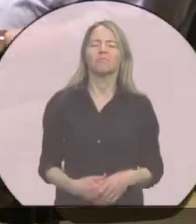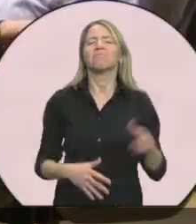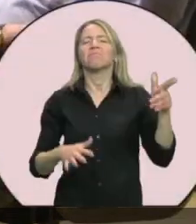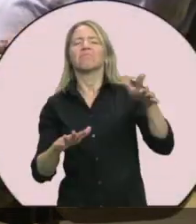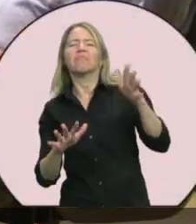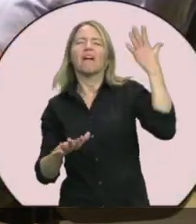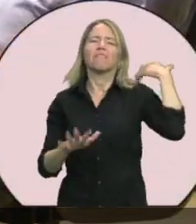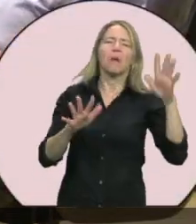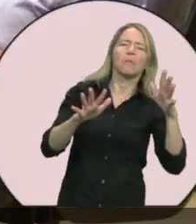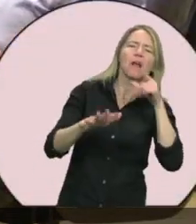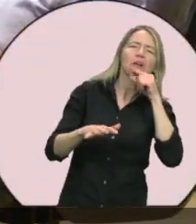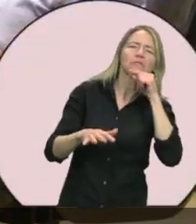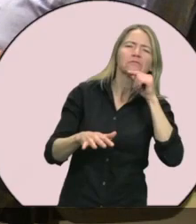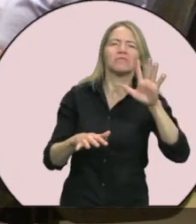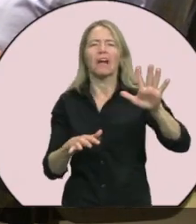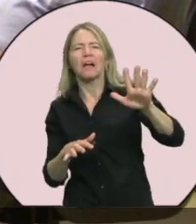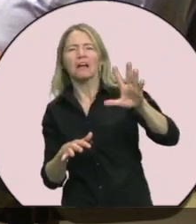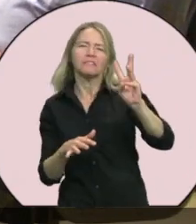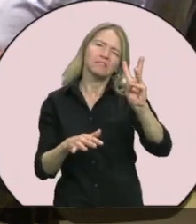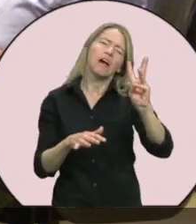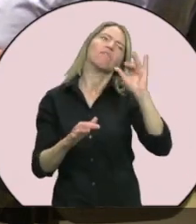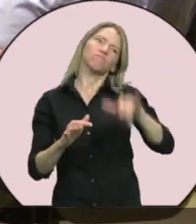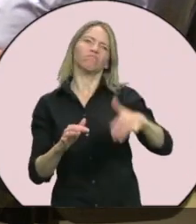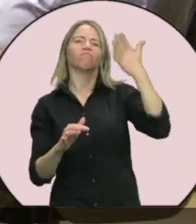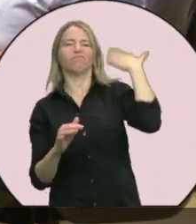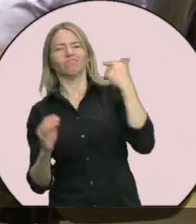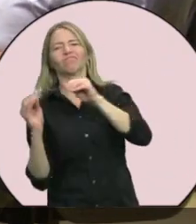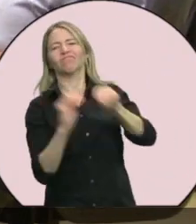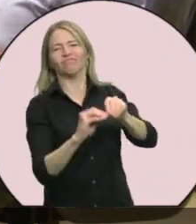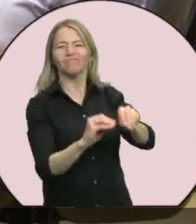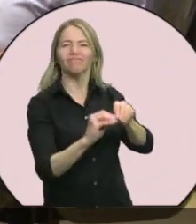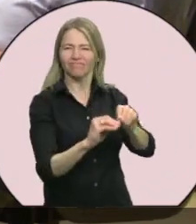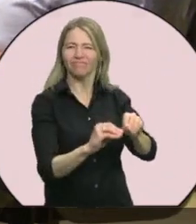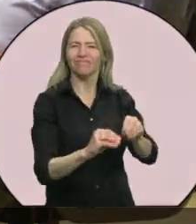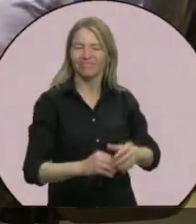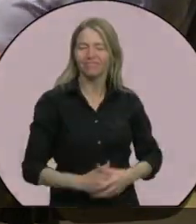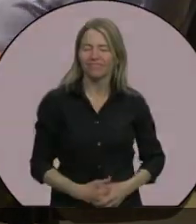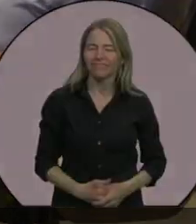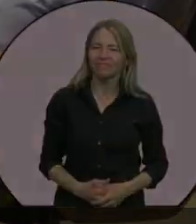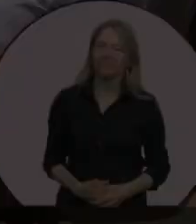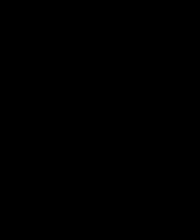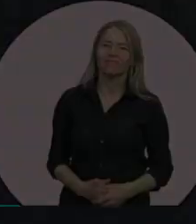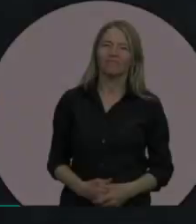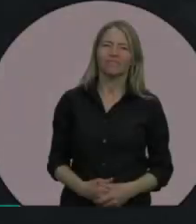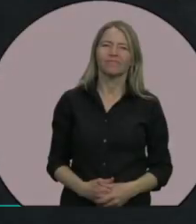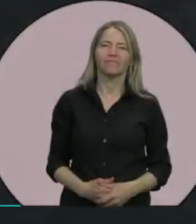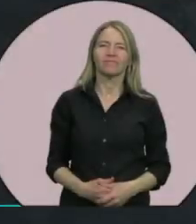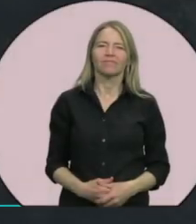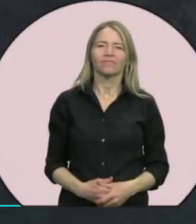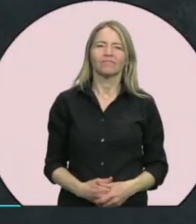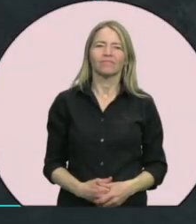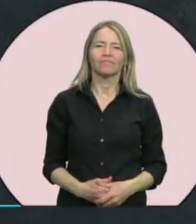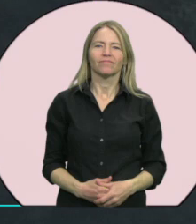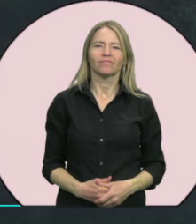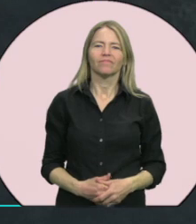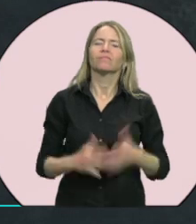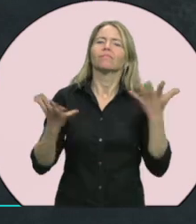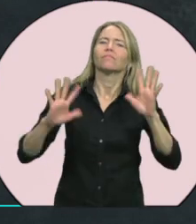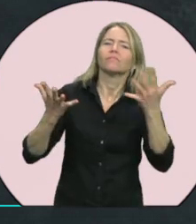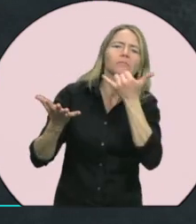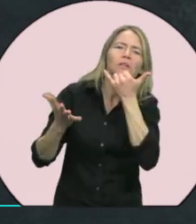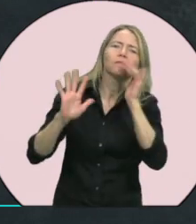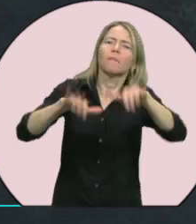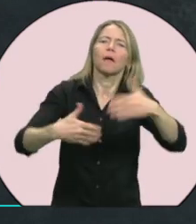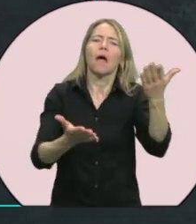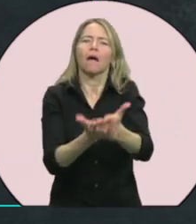She was 5 or 6 around there. Okay, 5 or 6. So he was teaching her. Yeah. So what happened after